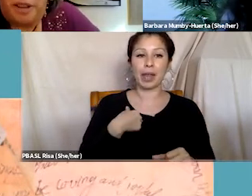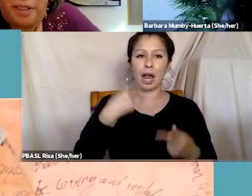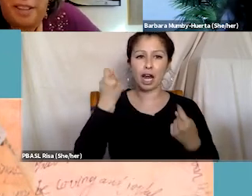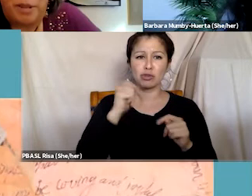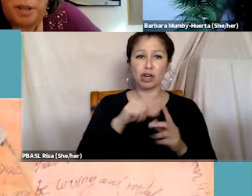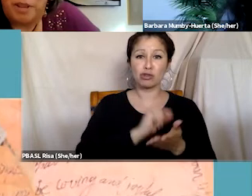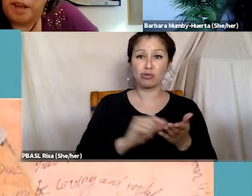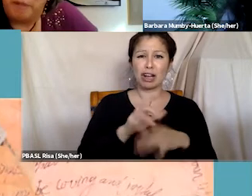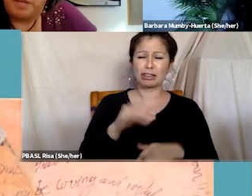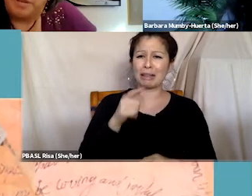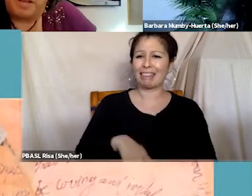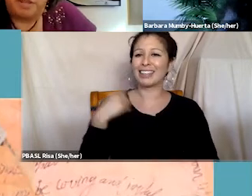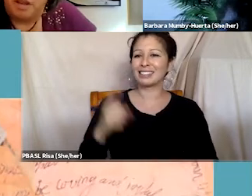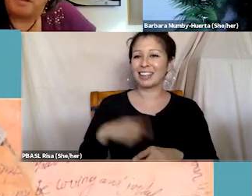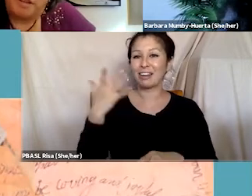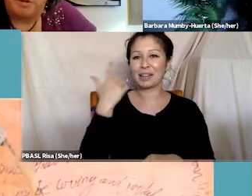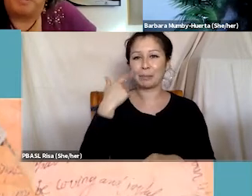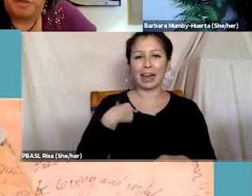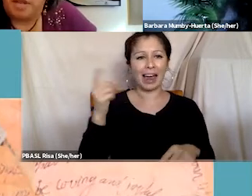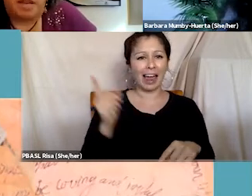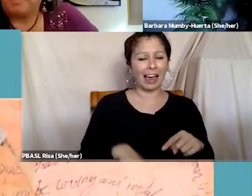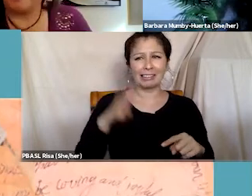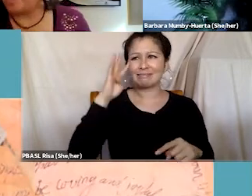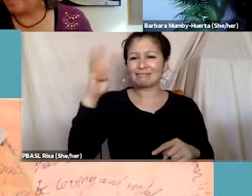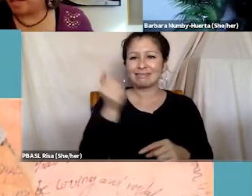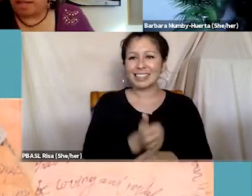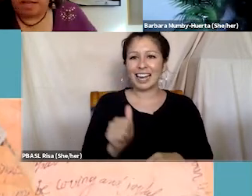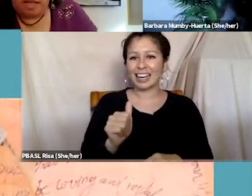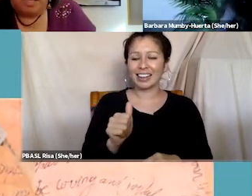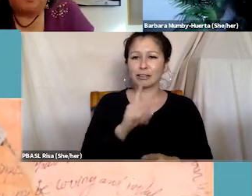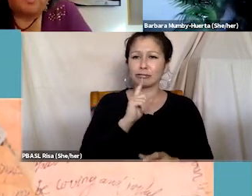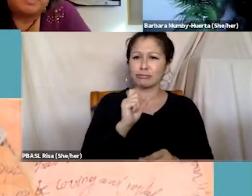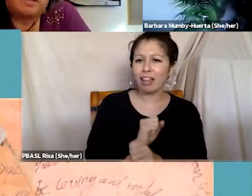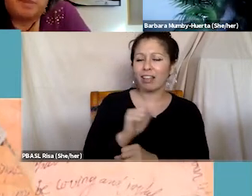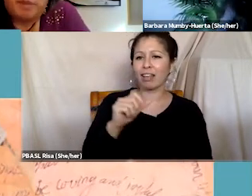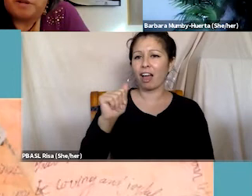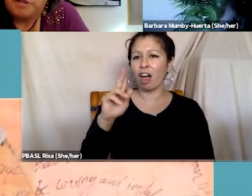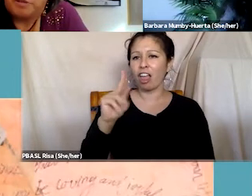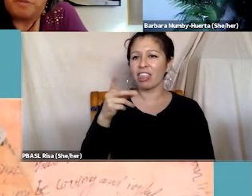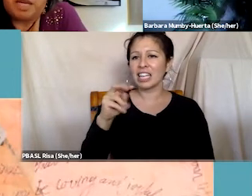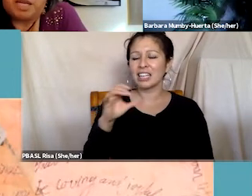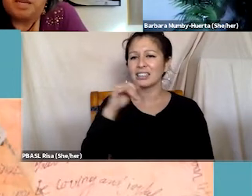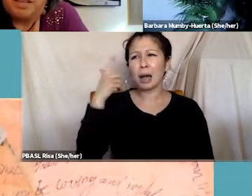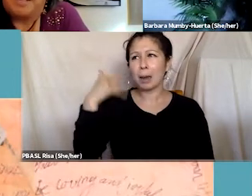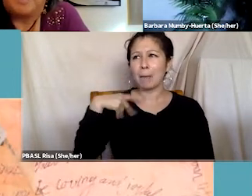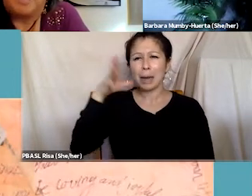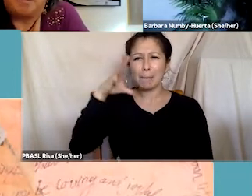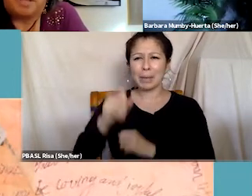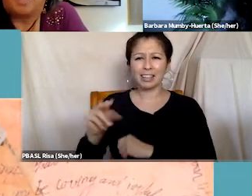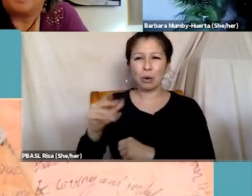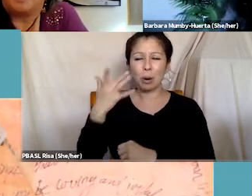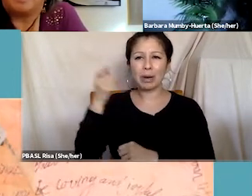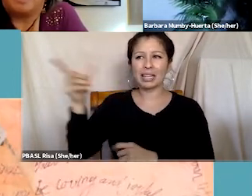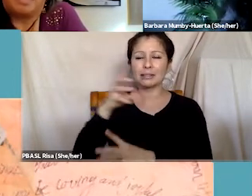to write. It took me a long time because I could not come up with anything authentic. And it wasn't because my parents were mean. It's just